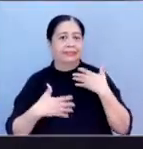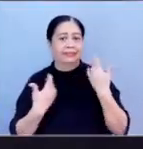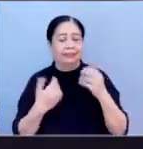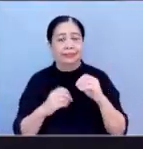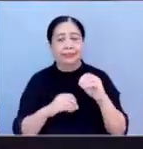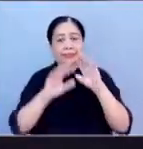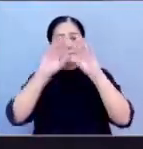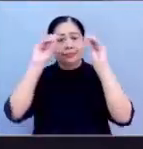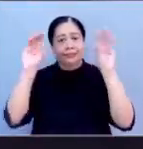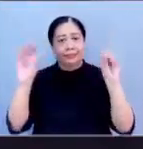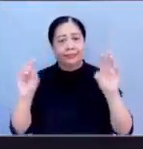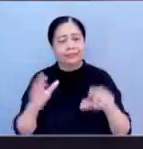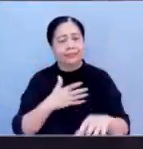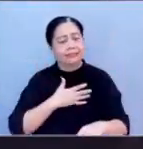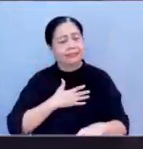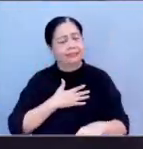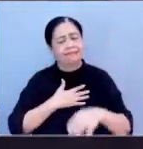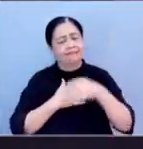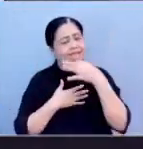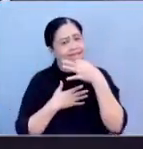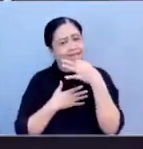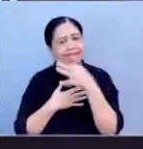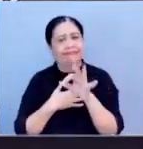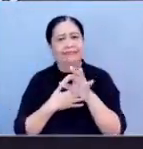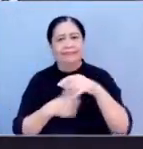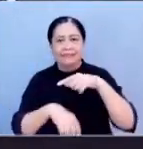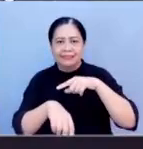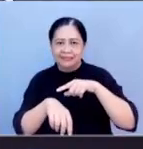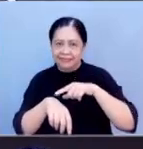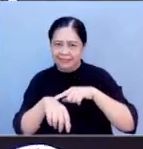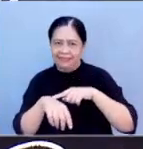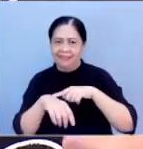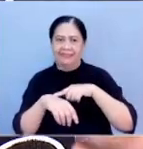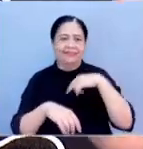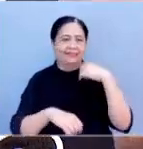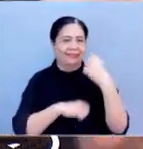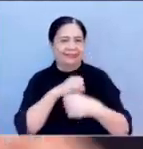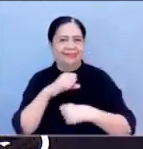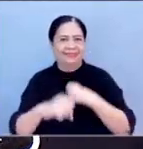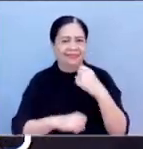Christmas is my favorite time of